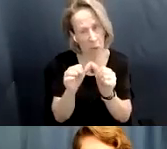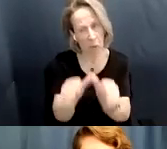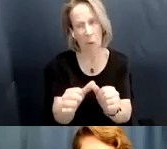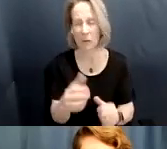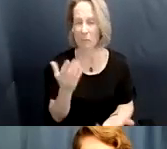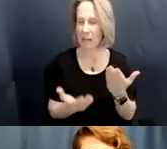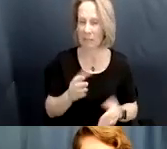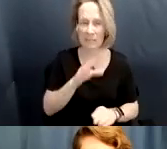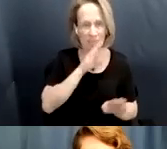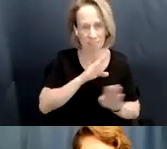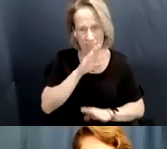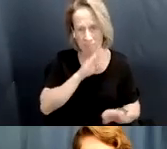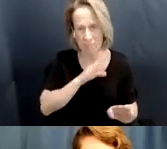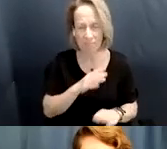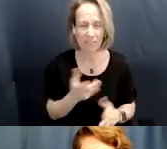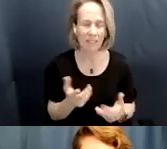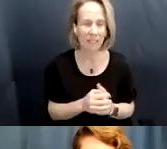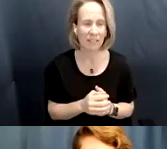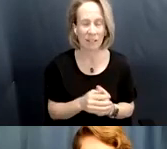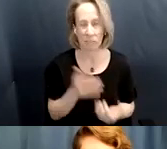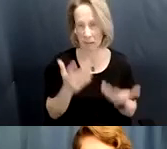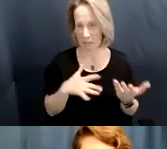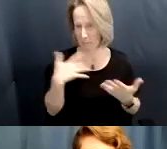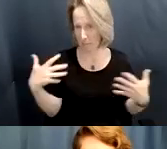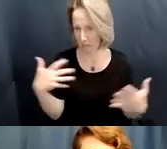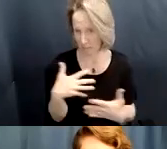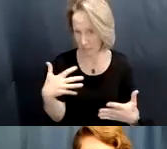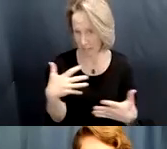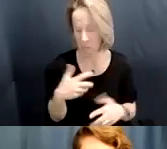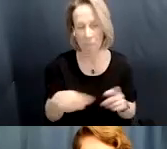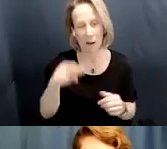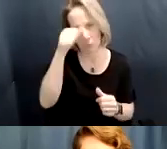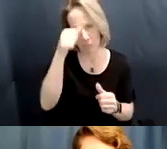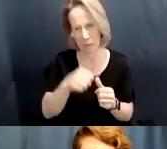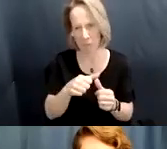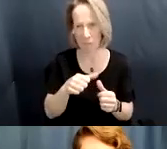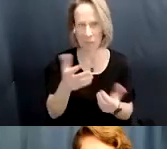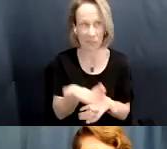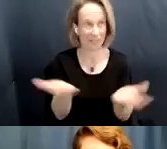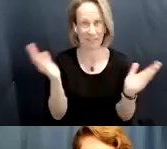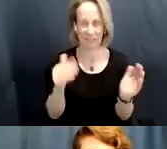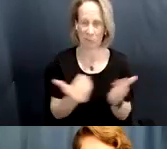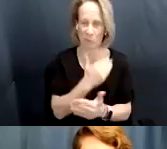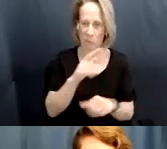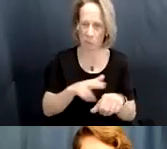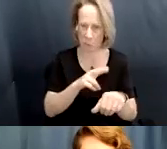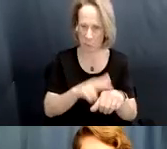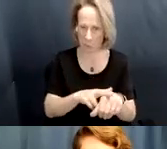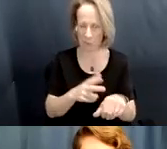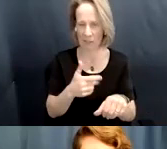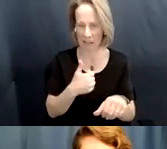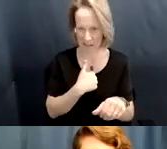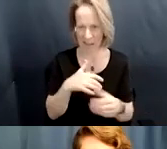be slightly intimidating, but just remember that this is the new normal. Include hybrids of